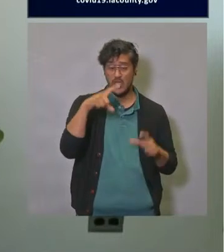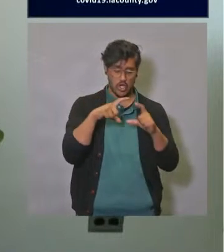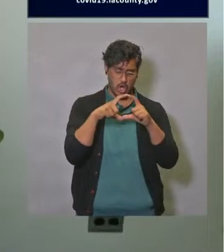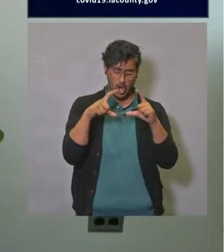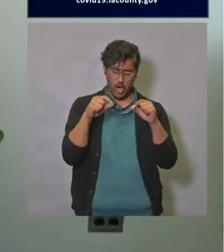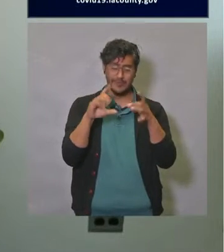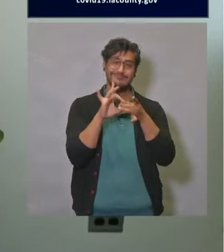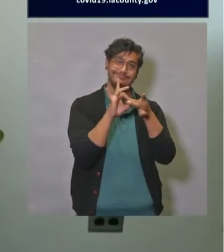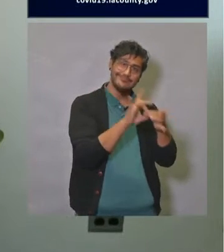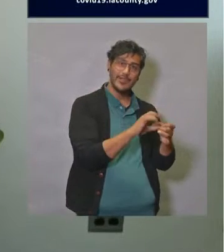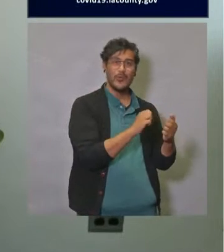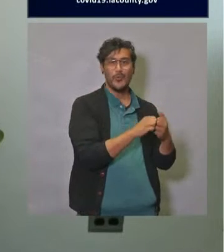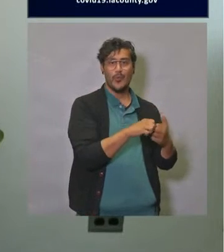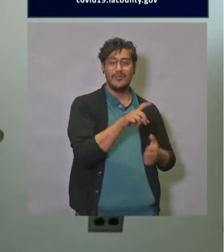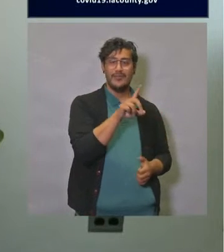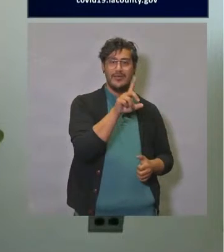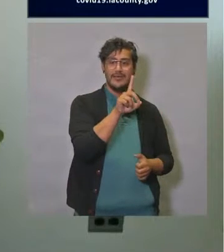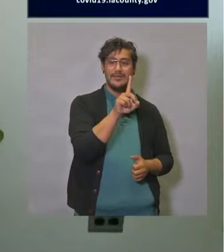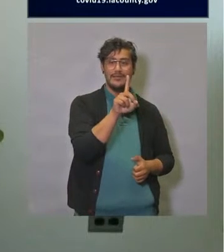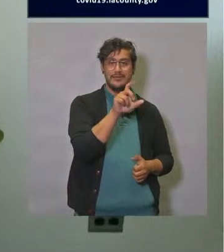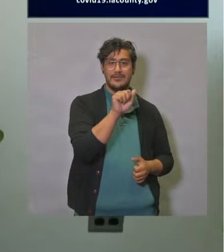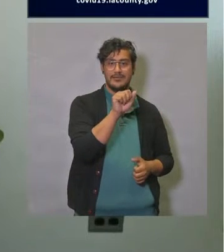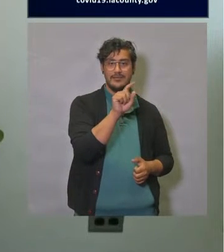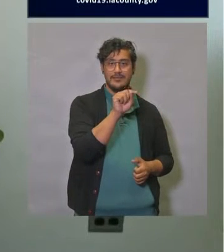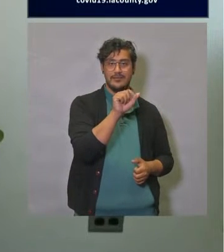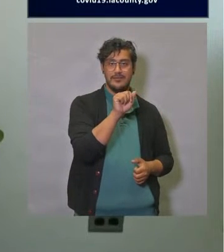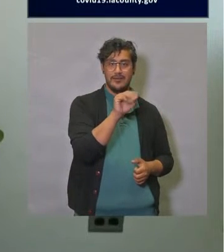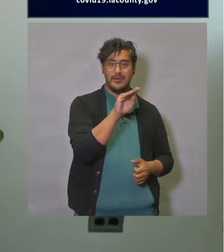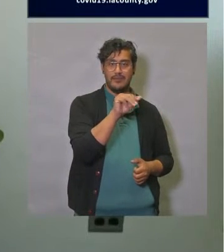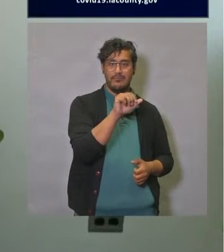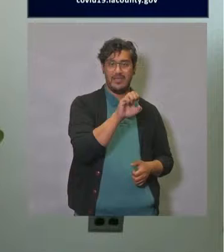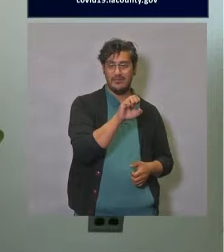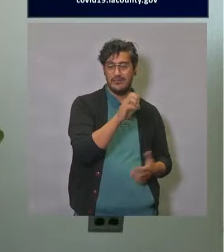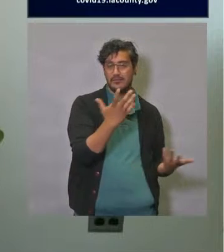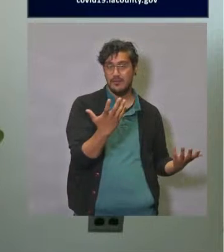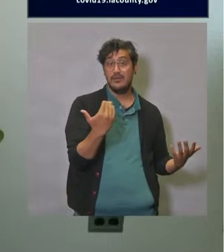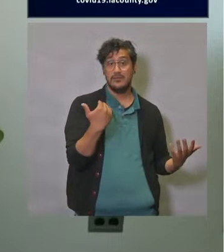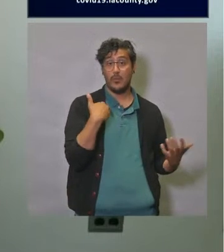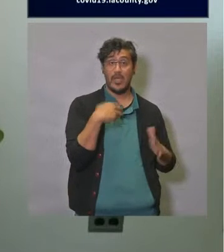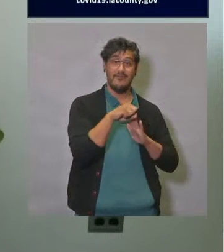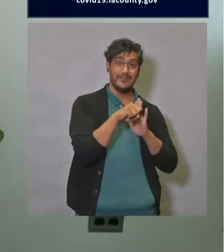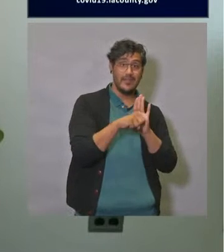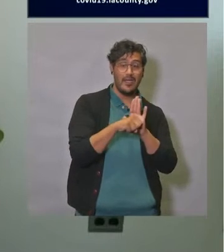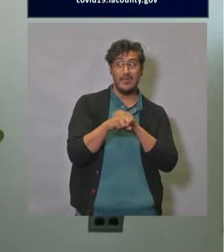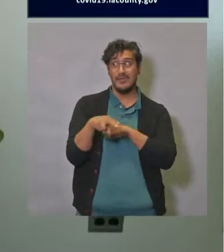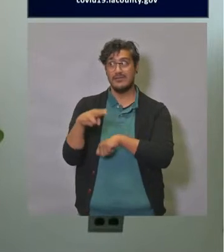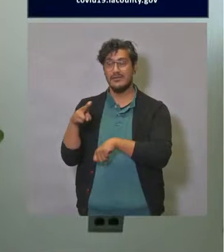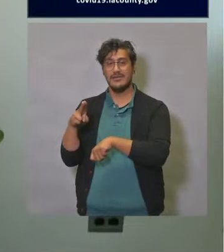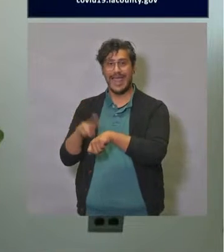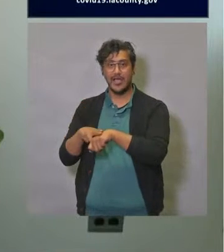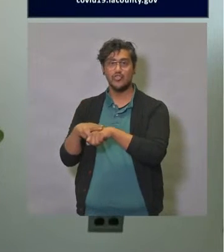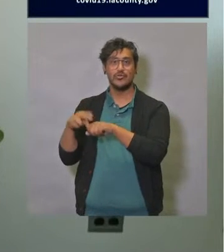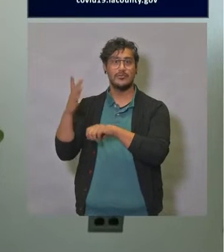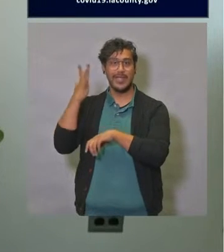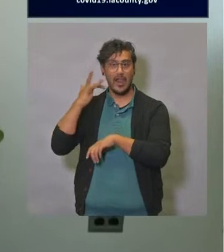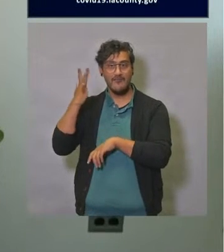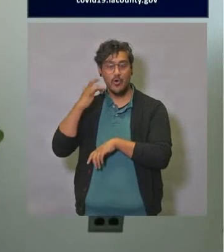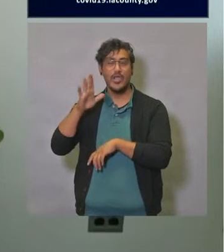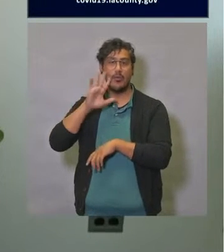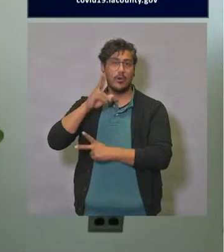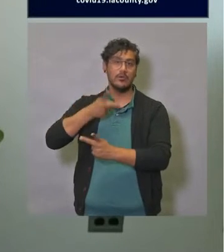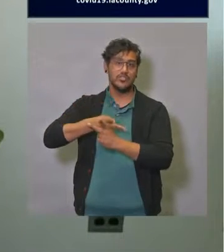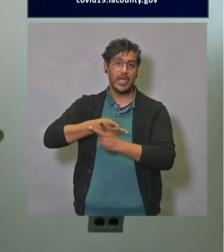folks realize this, there is both a state and a national database that does keep track of everyone who's